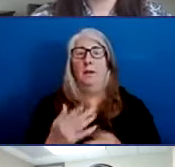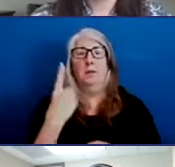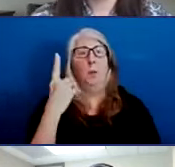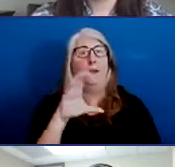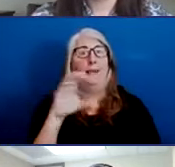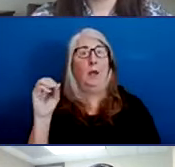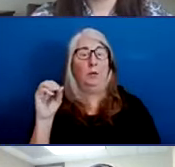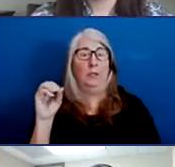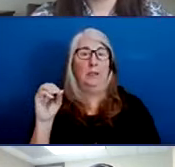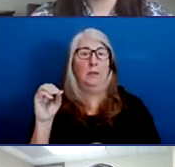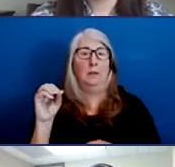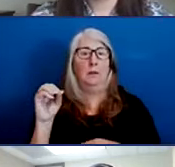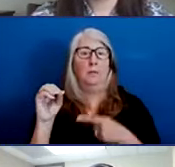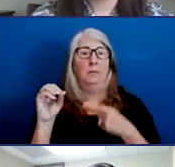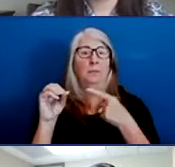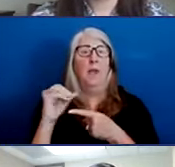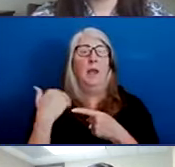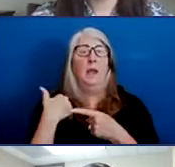it's